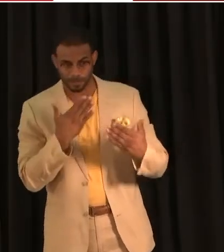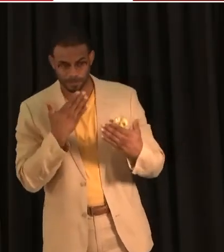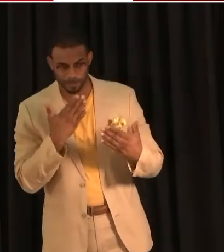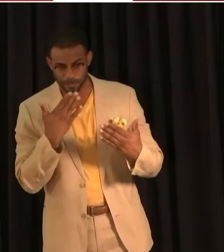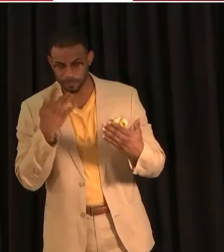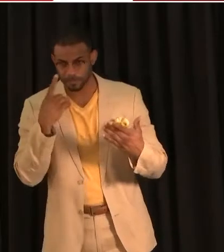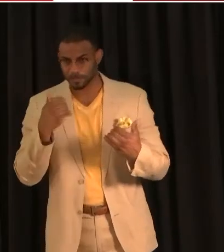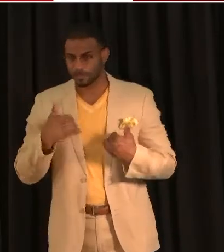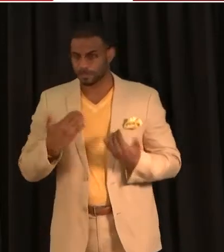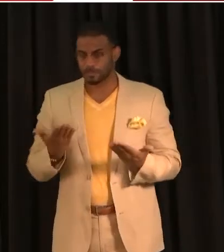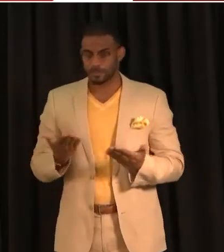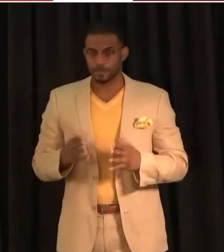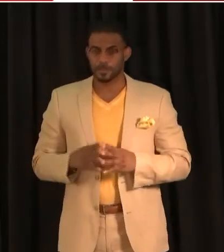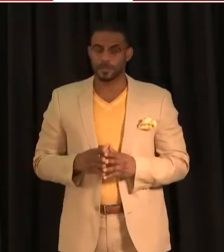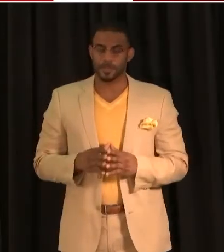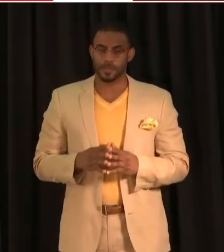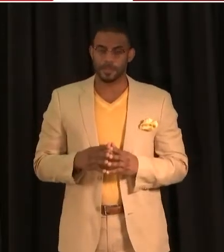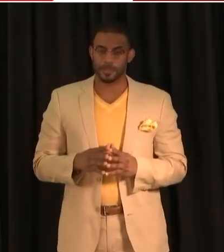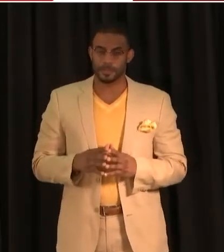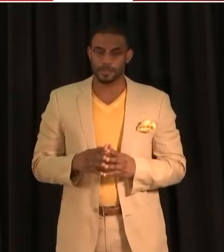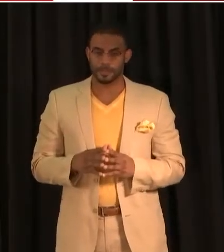Thank you, and thank you all for having me.